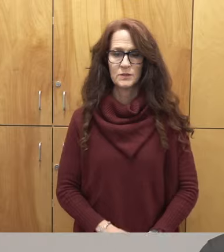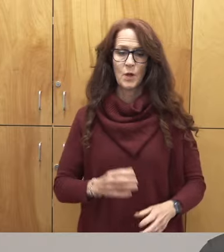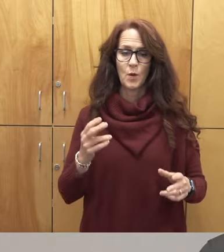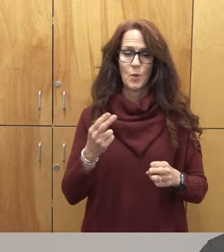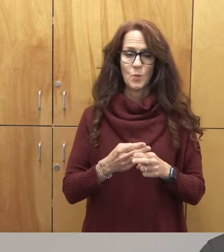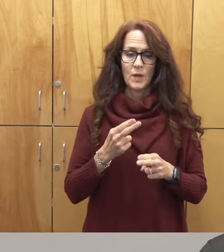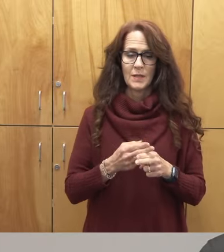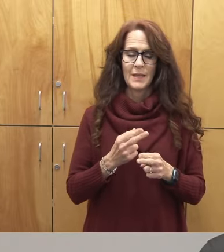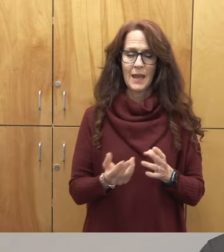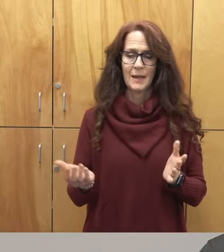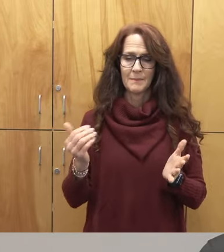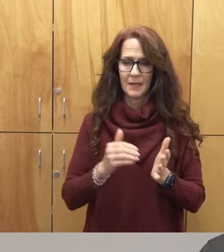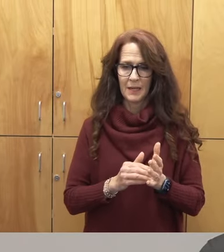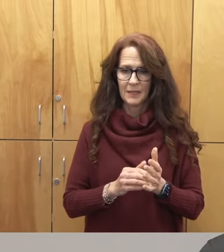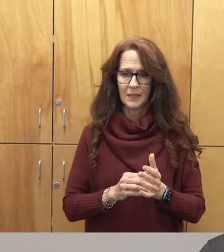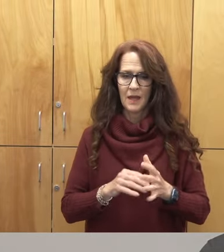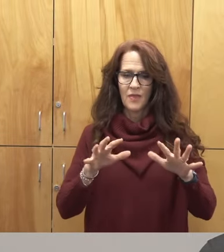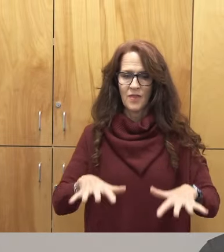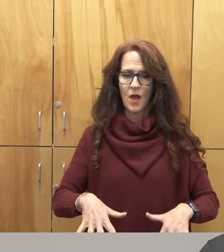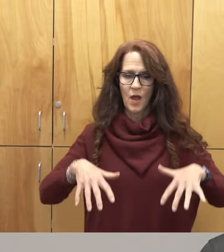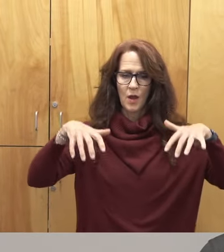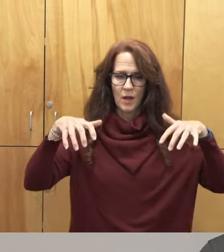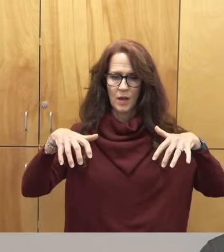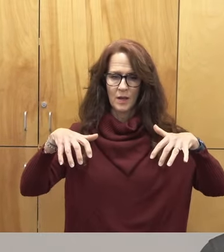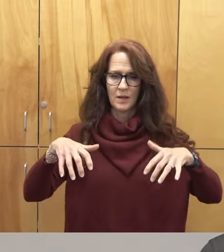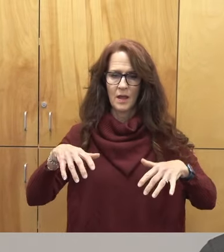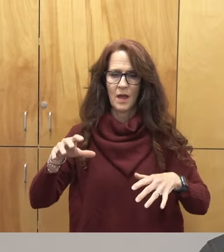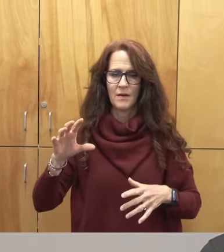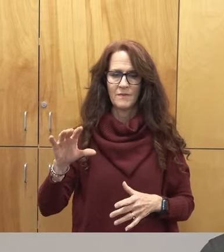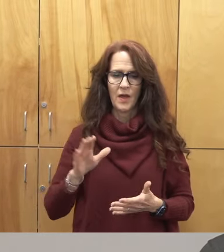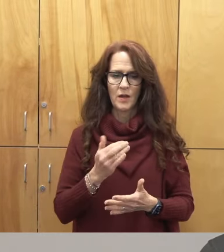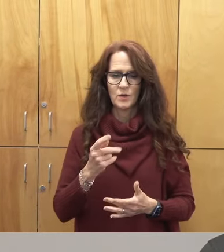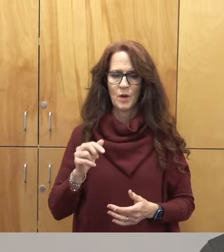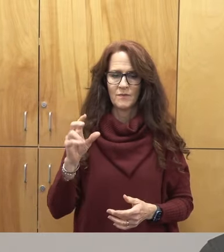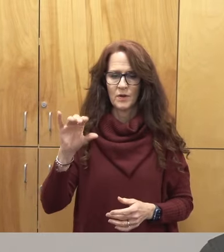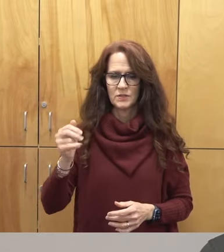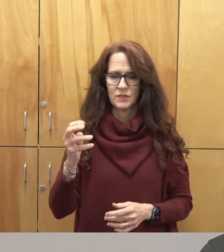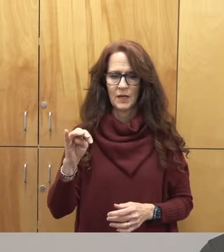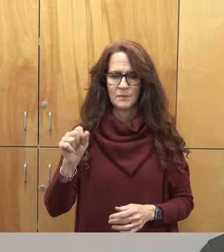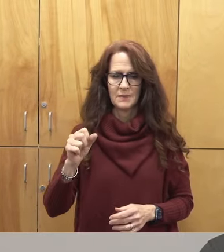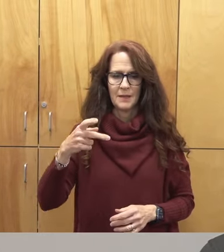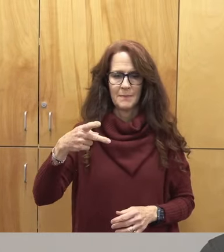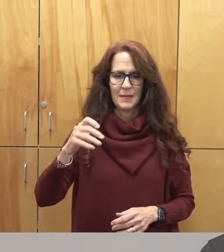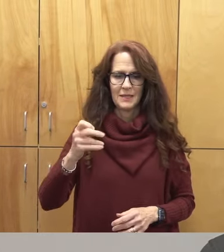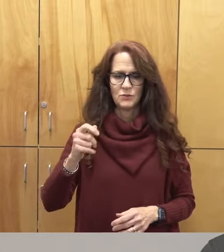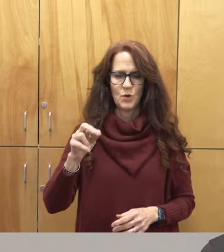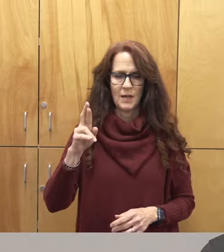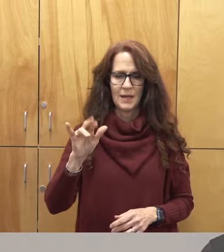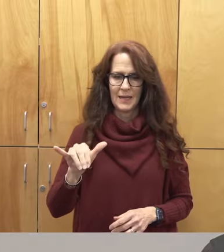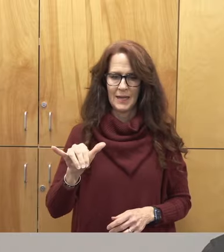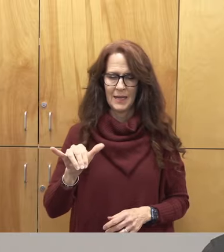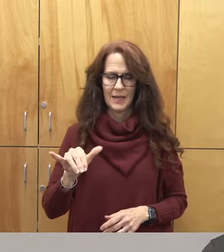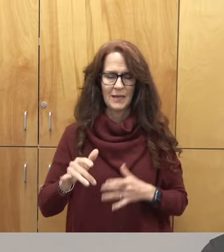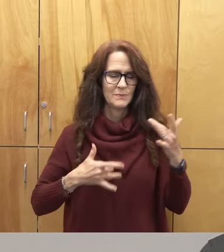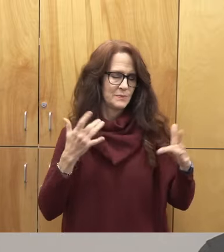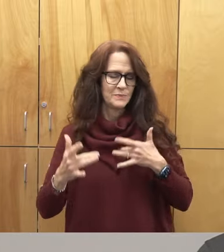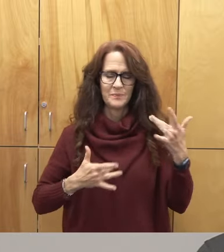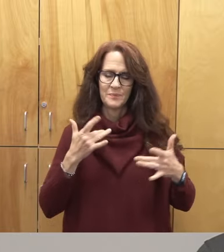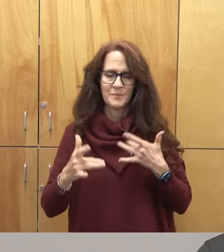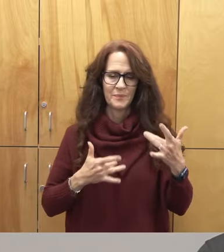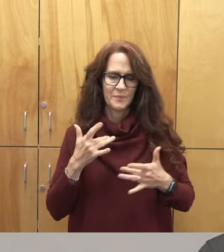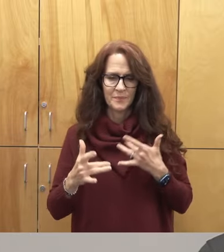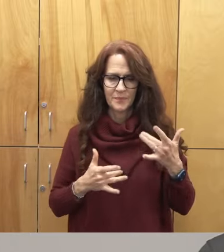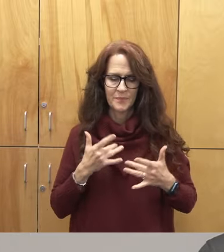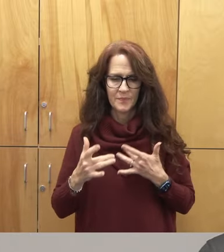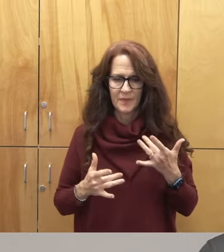at Longfellow for Mr. James Petrie. And that was a fabulous event. One of the things I appreciated about